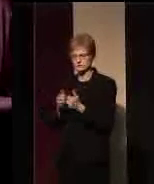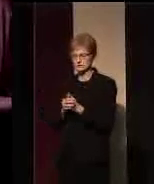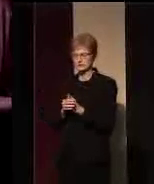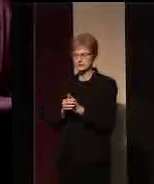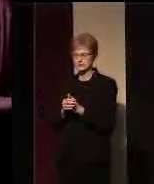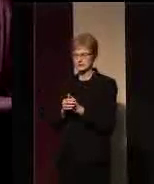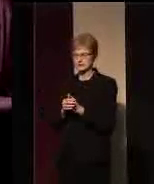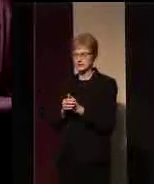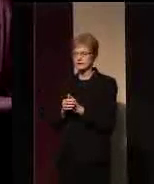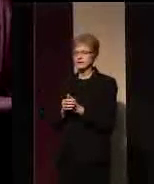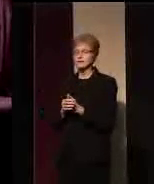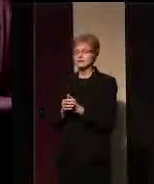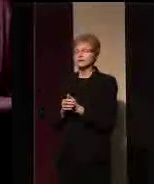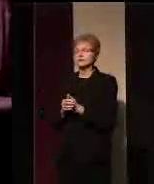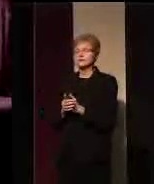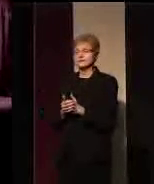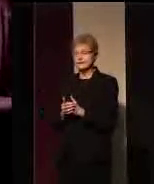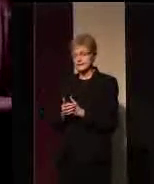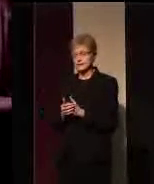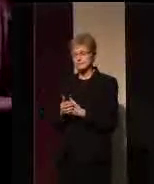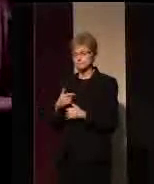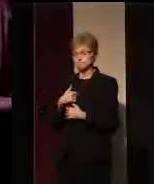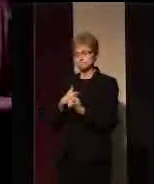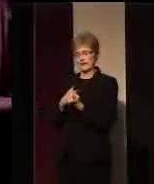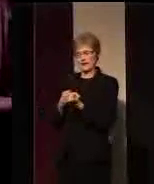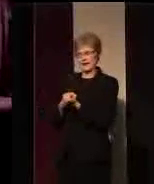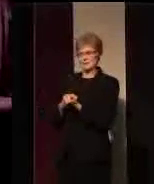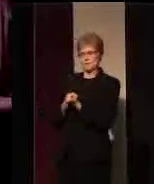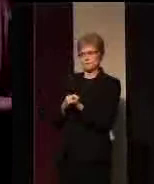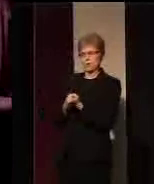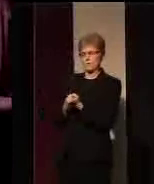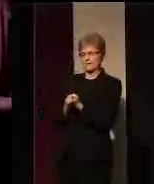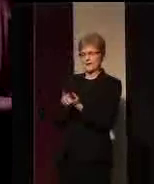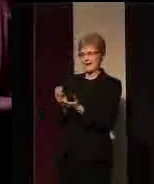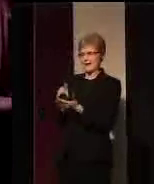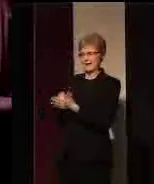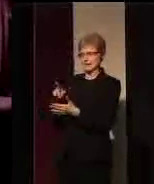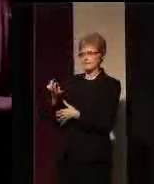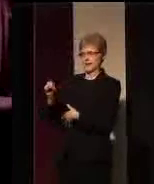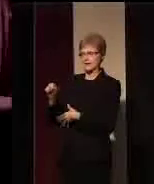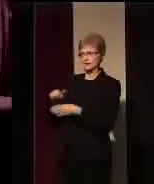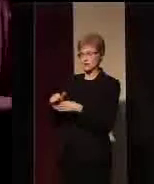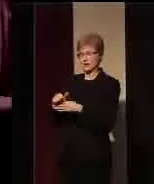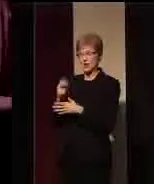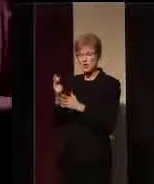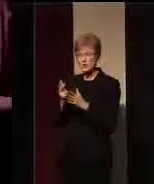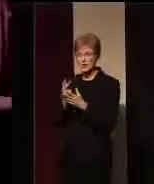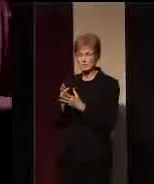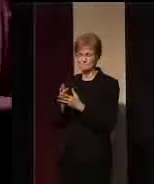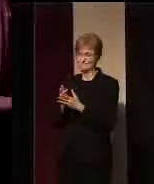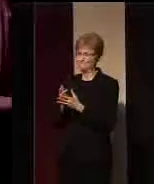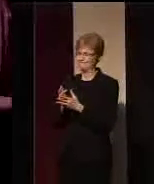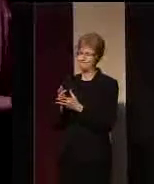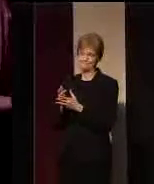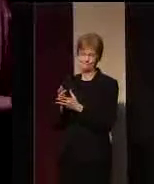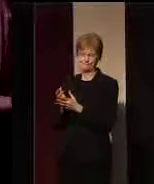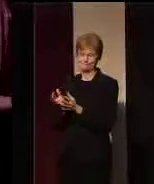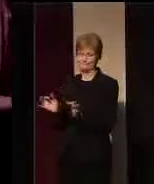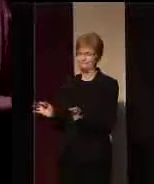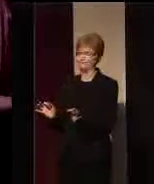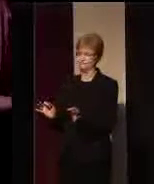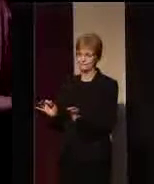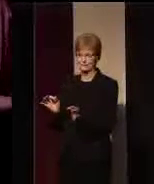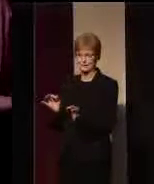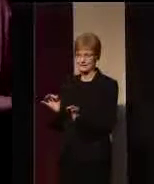the great self-interest of being somebody who promotes anti-bias training, that's just not enough time. I hope that's so,